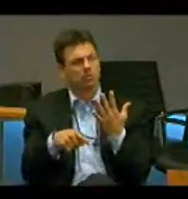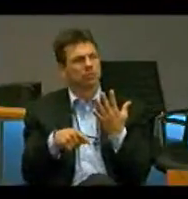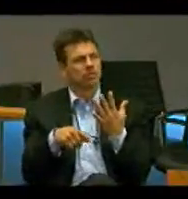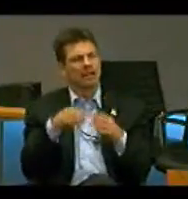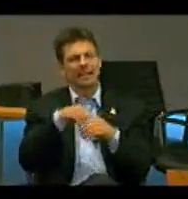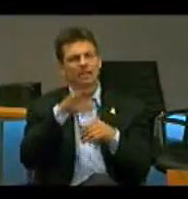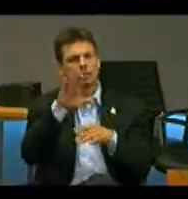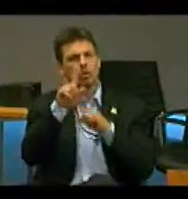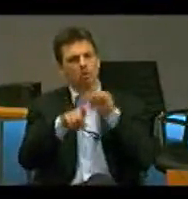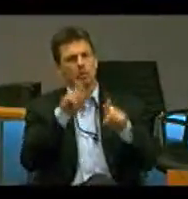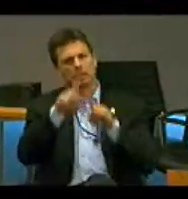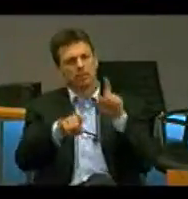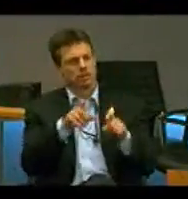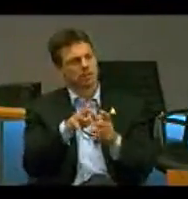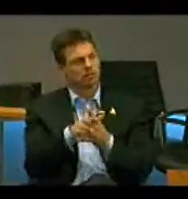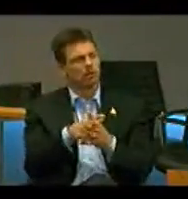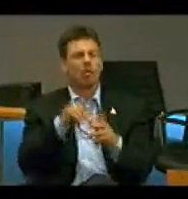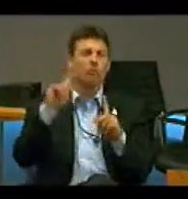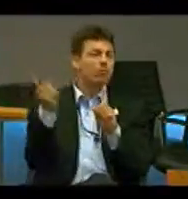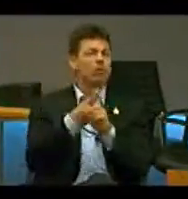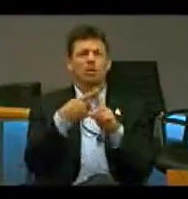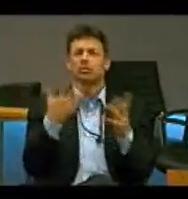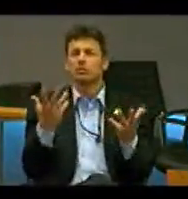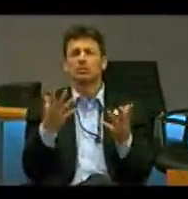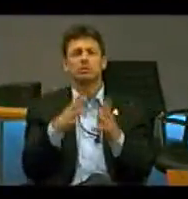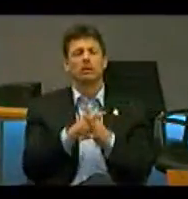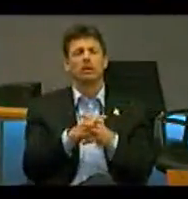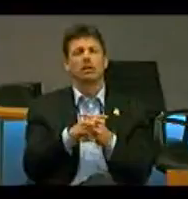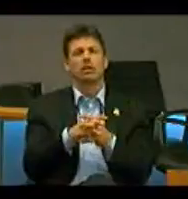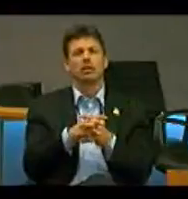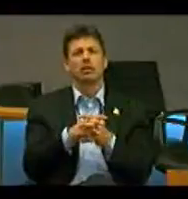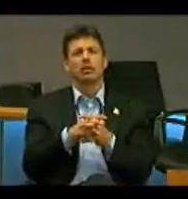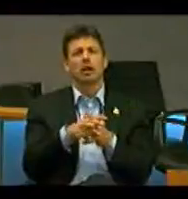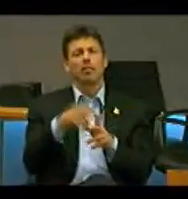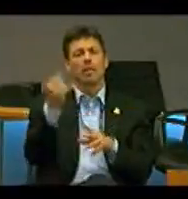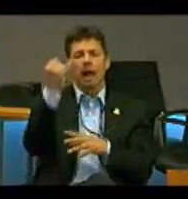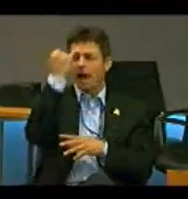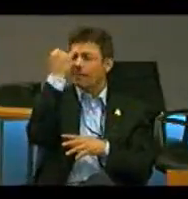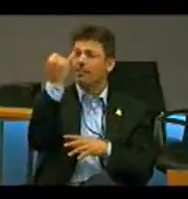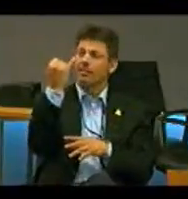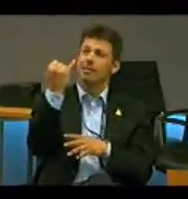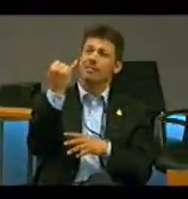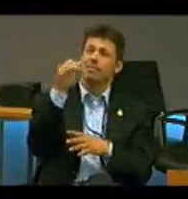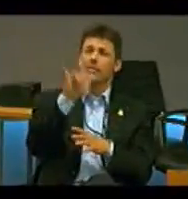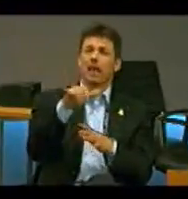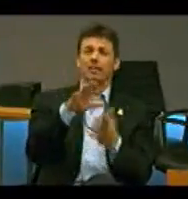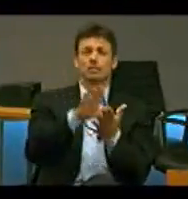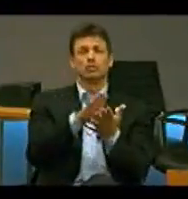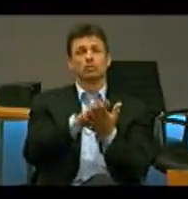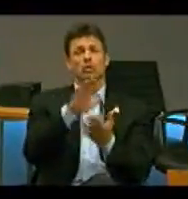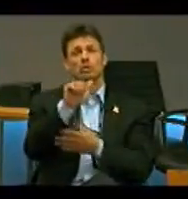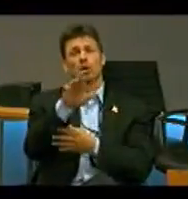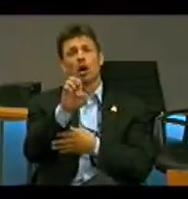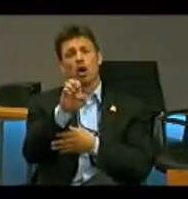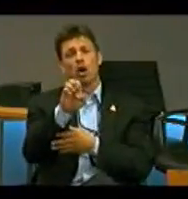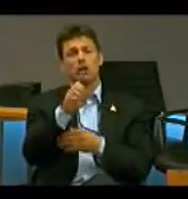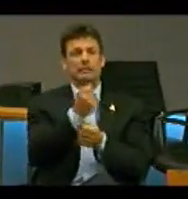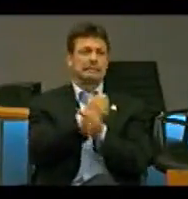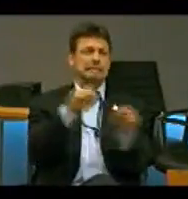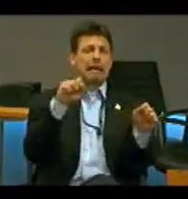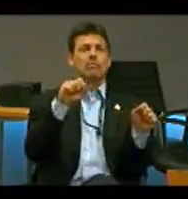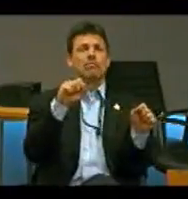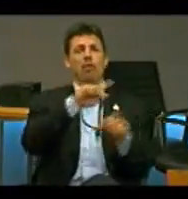your questions, Commissioner Kirsten. First of all, I think the idea that that schools are